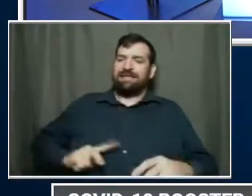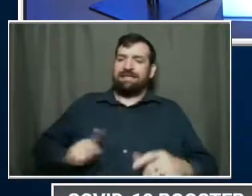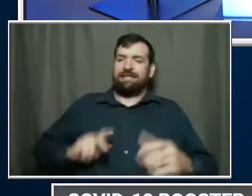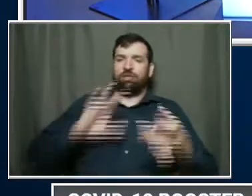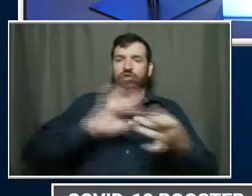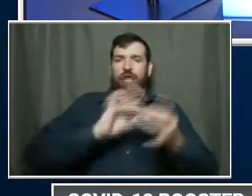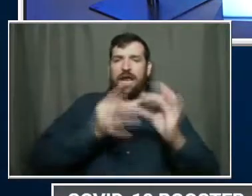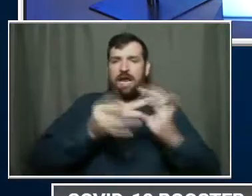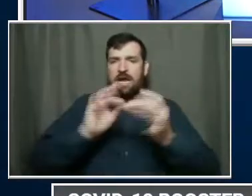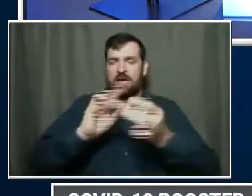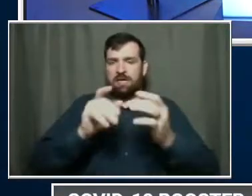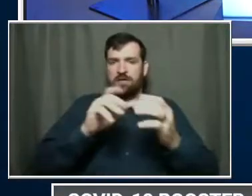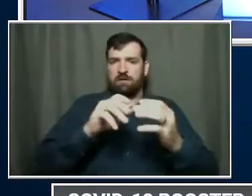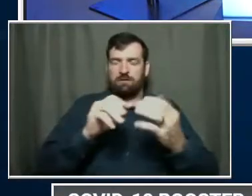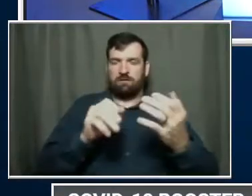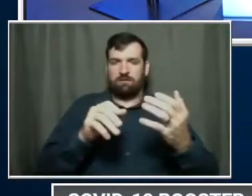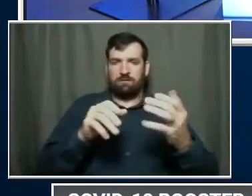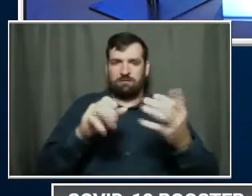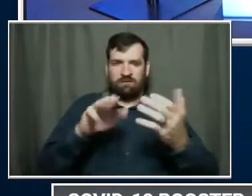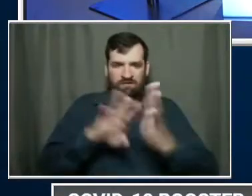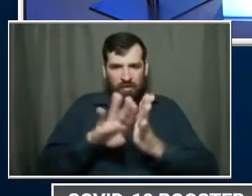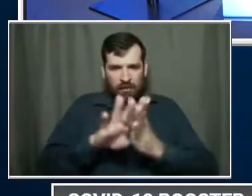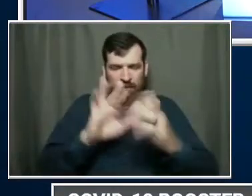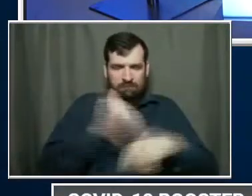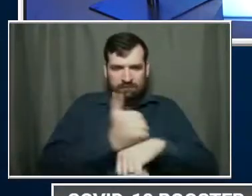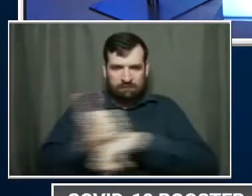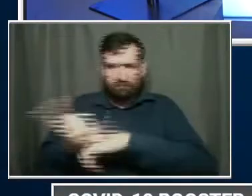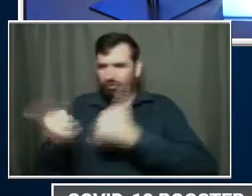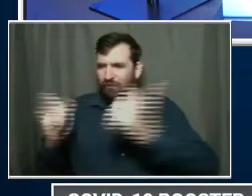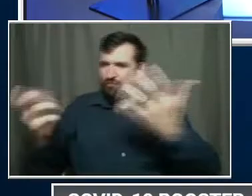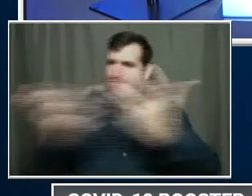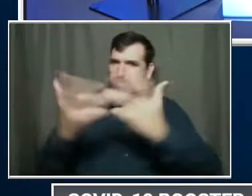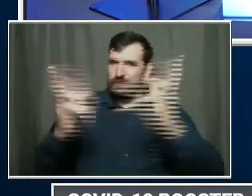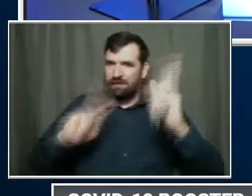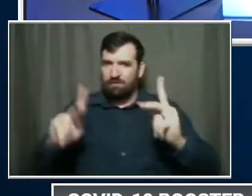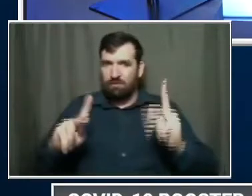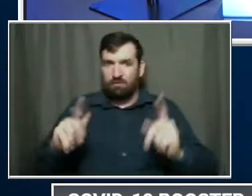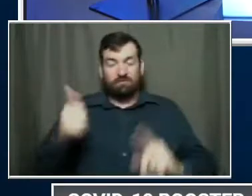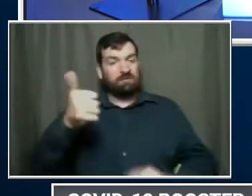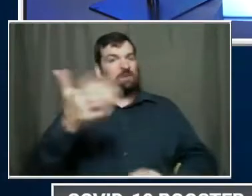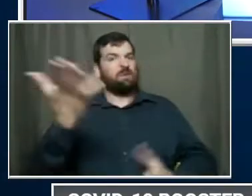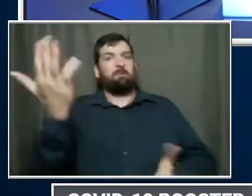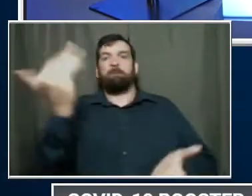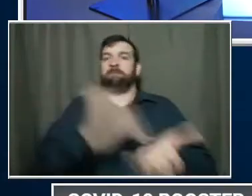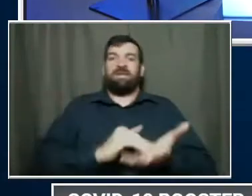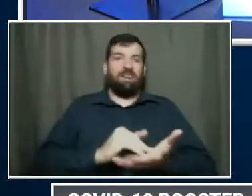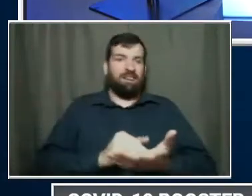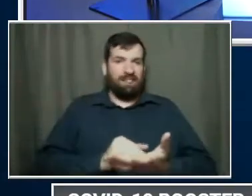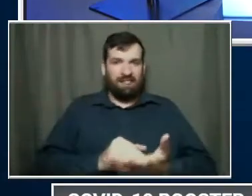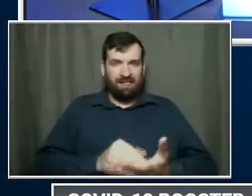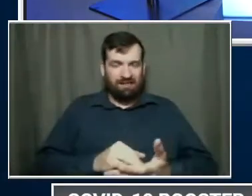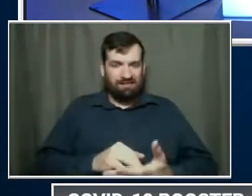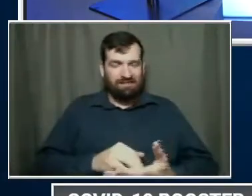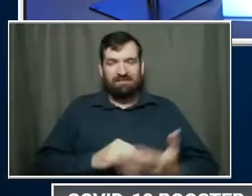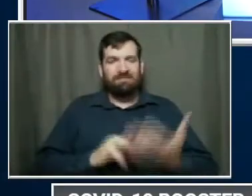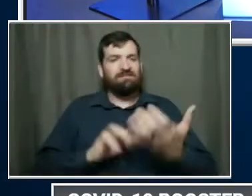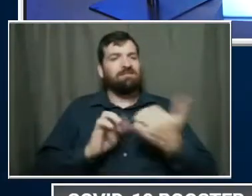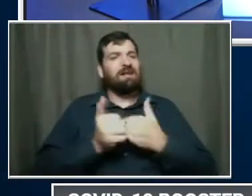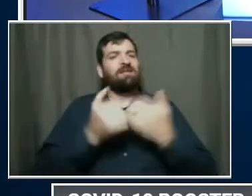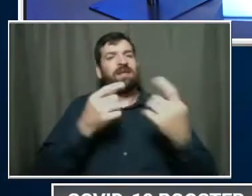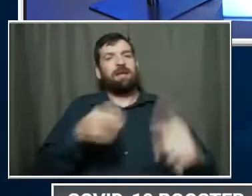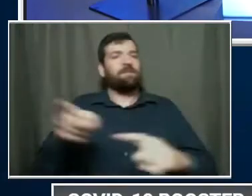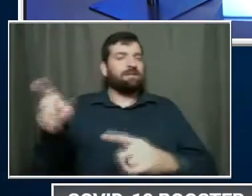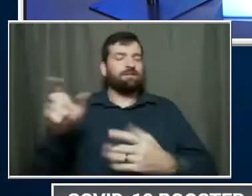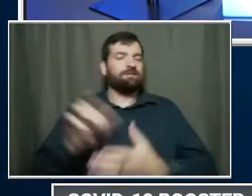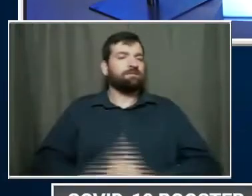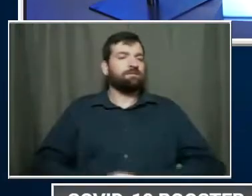like a dance that happens when you're trying to match people up, and you were right smack dab in the middle of one. So tell us a little bit how that coordination